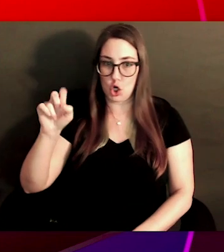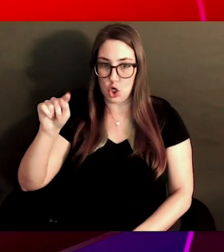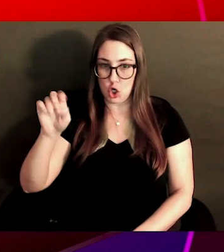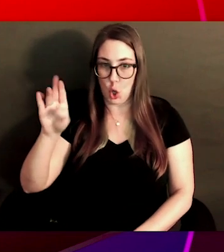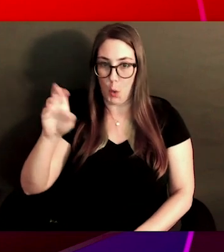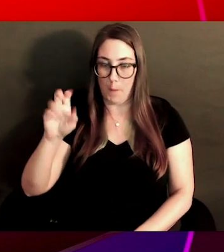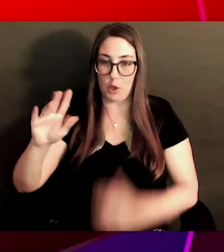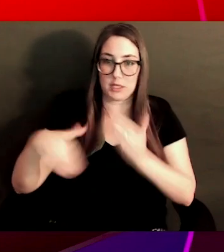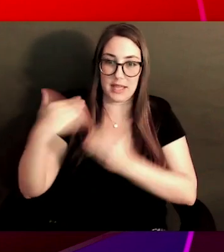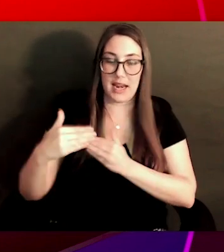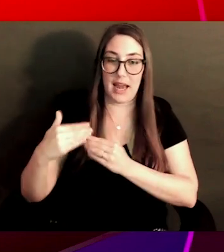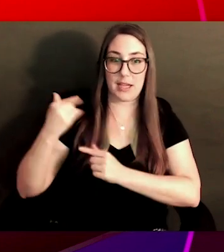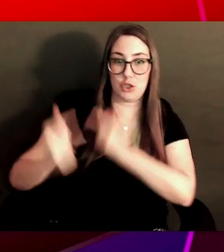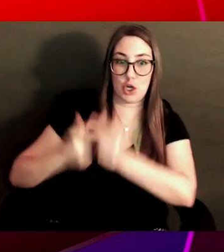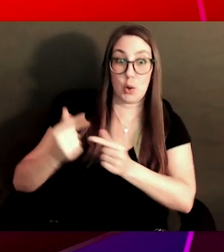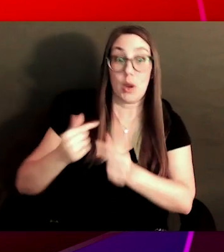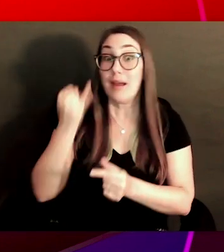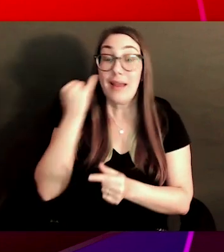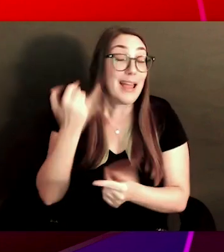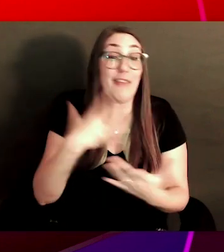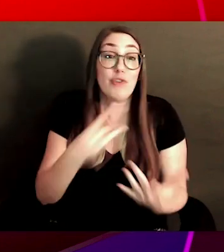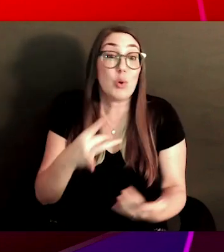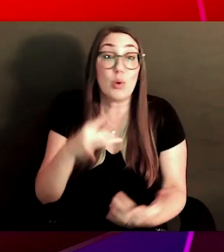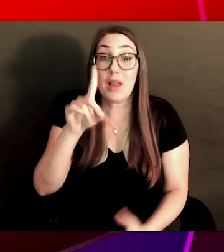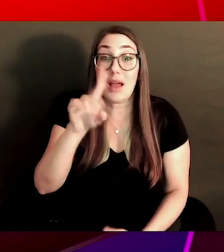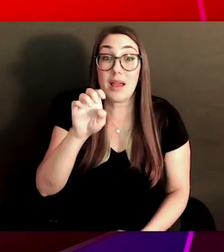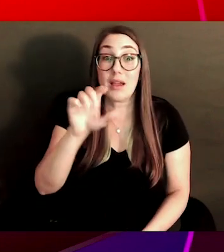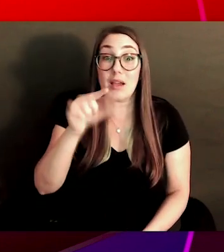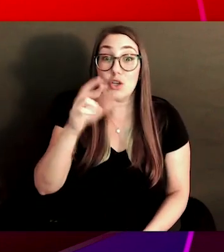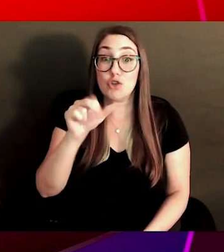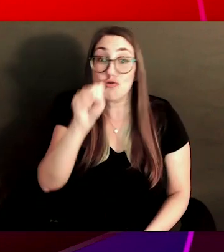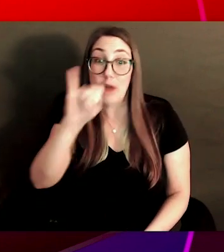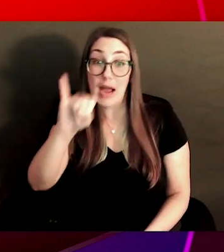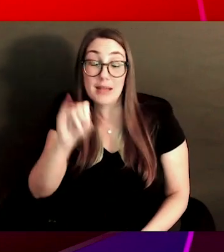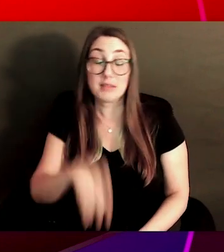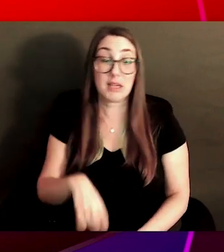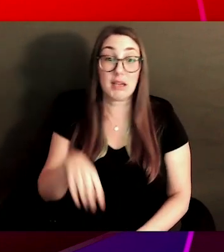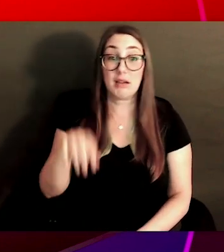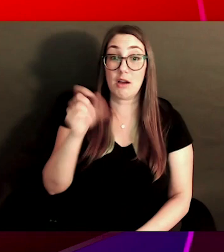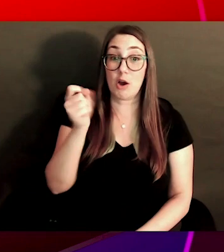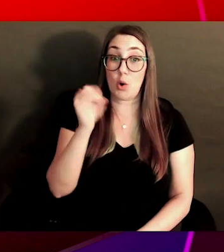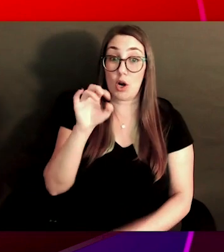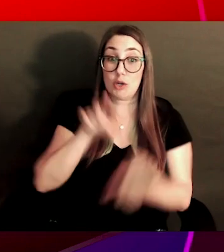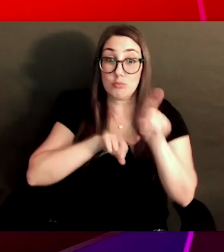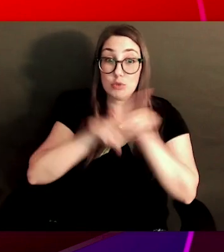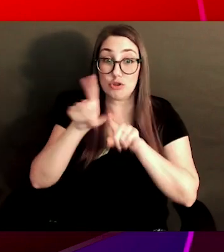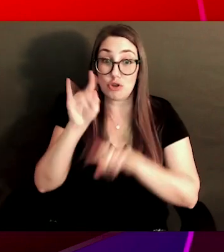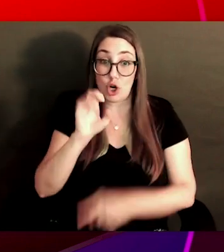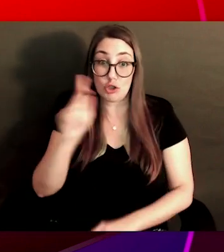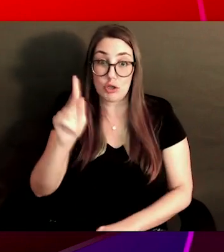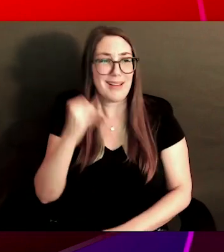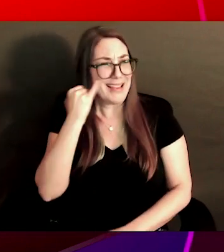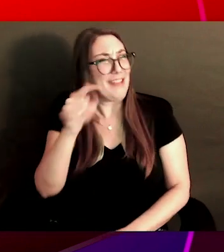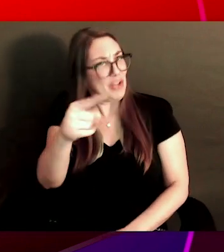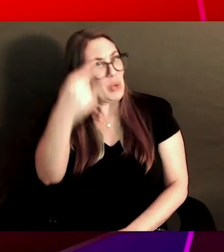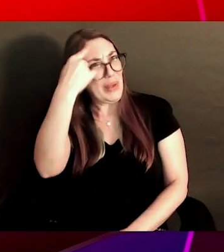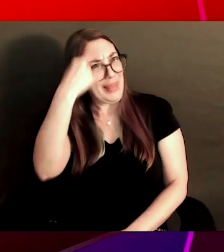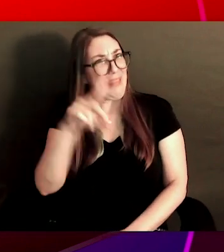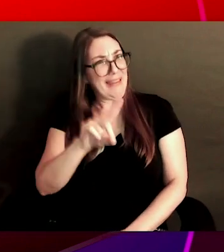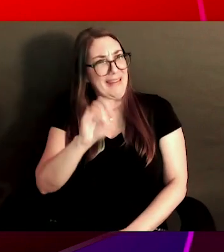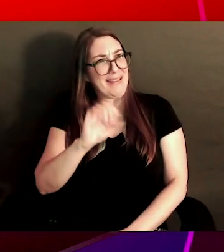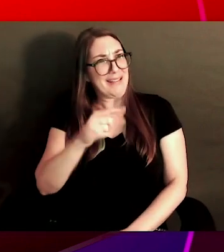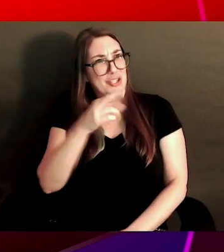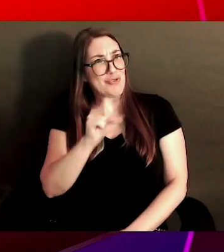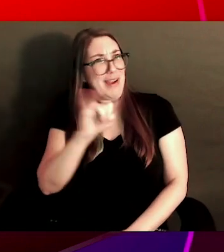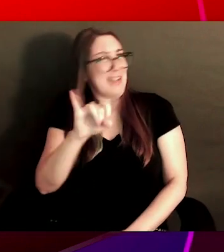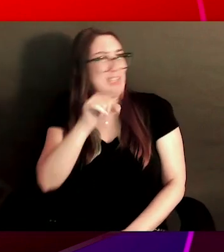Degrassi... Or Star Trek, In luck. If you say the next generation, the next generation. If you think Degrassi, there's something, you should not be thinking